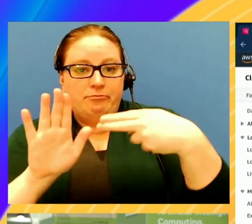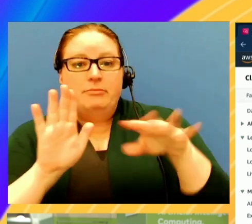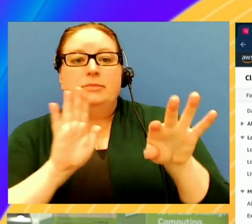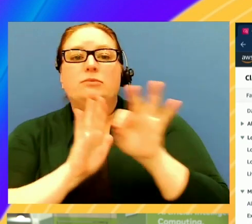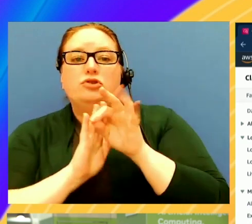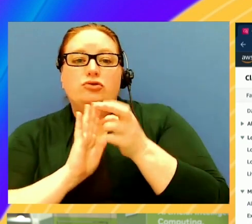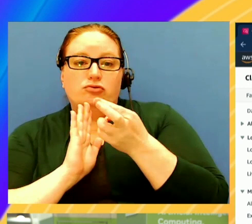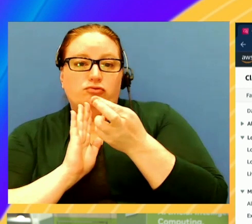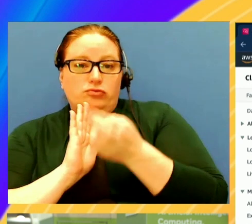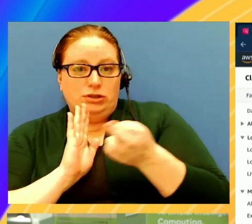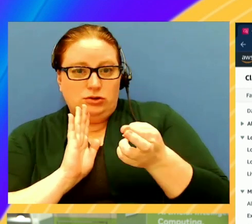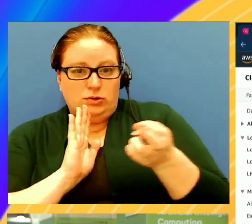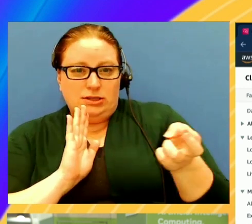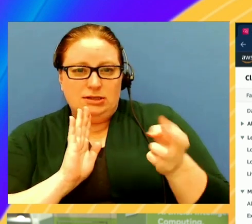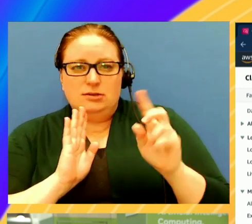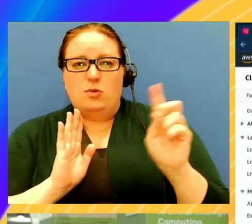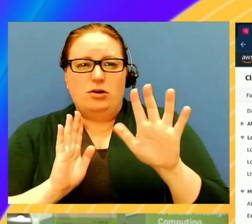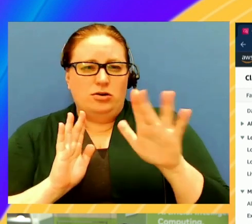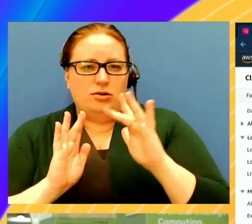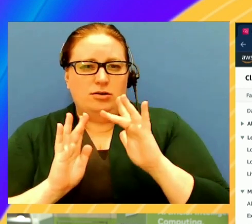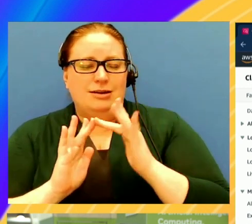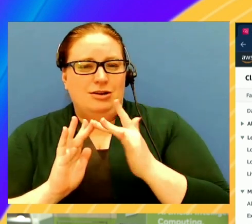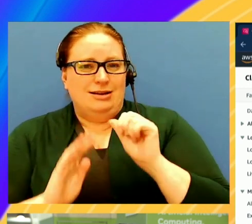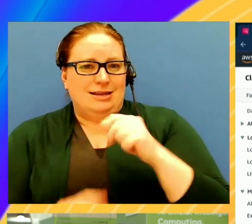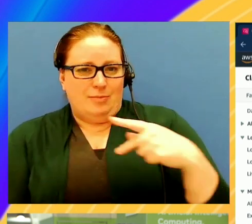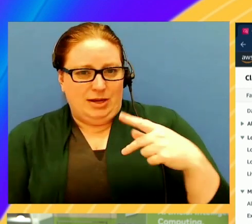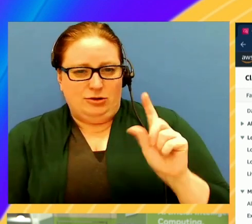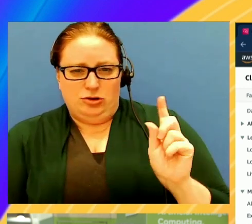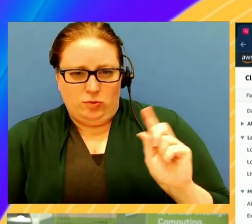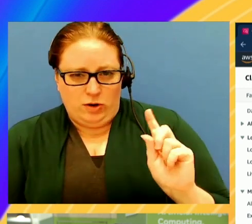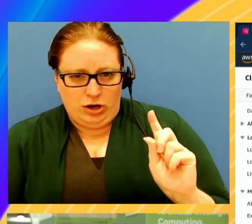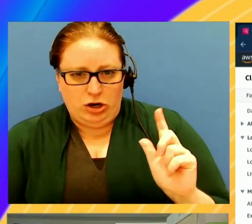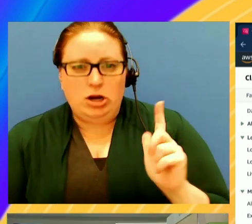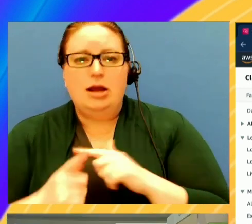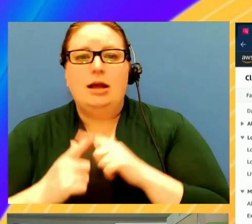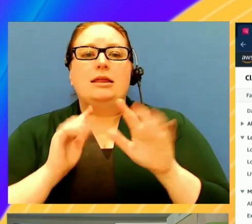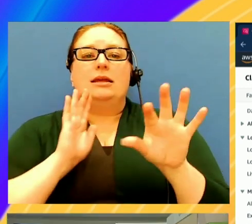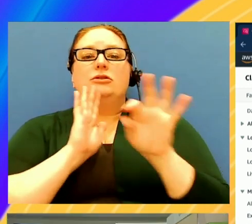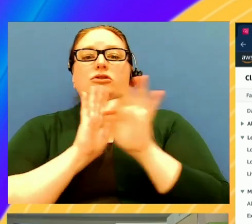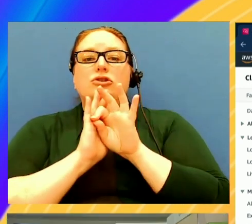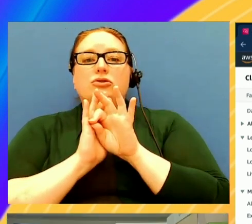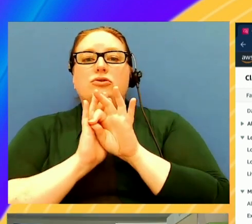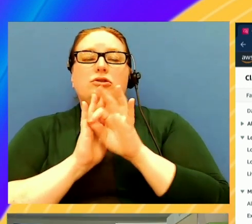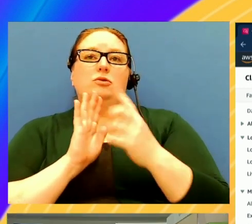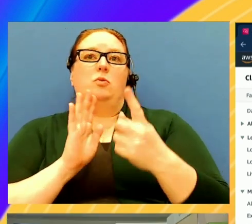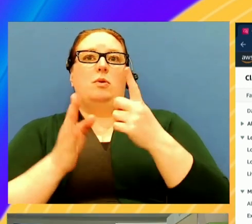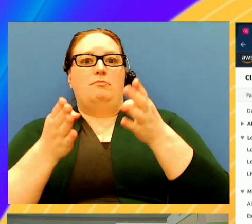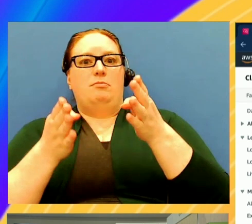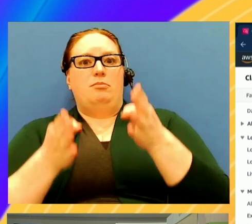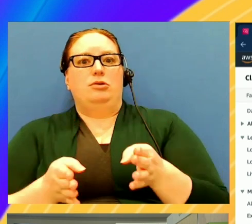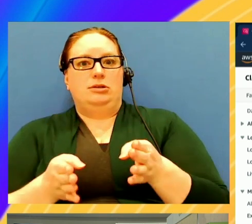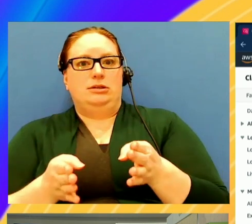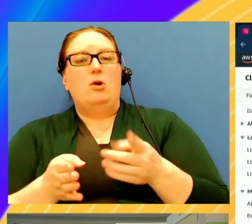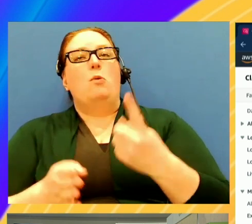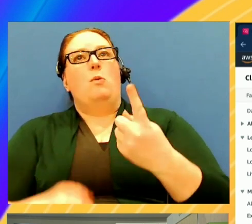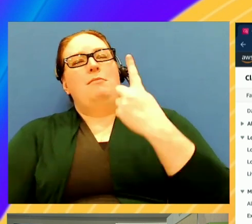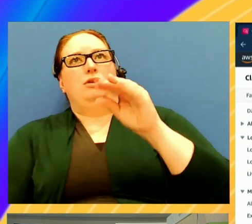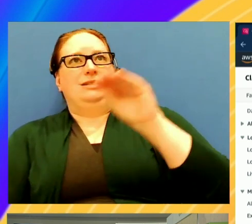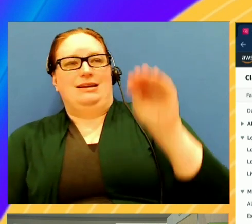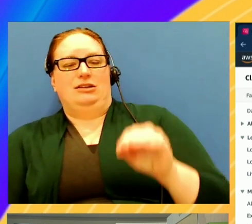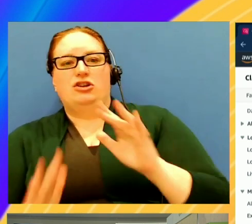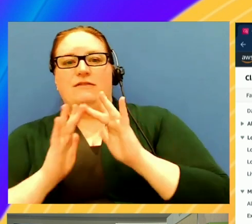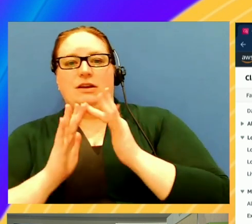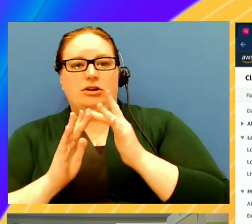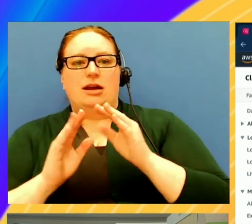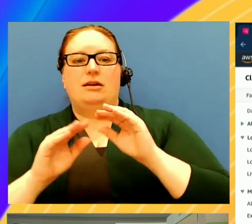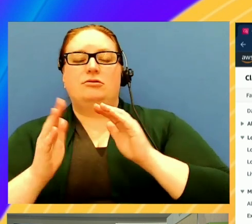your application's internet traffic is, and then choose what percentage of internet traffic that you wanted